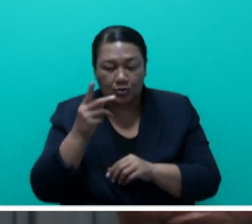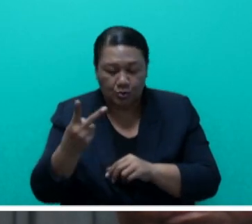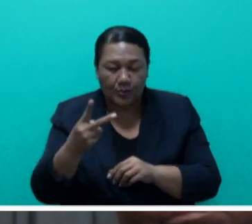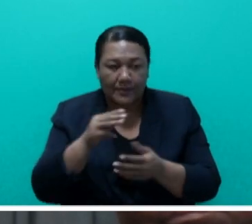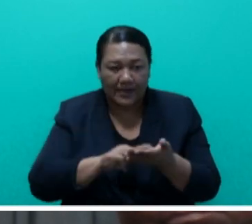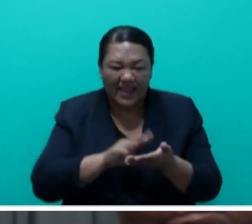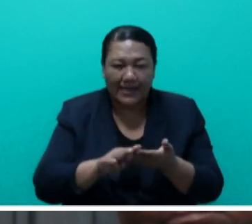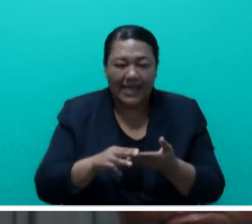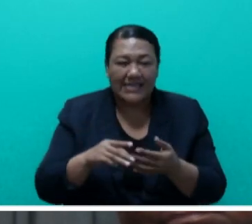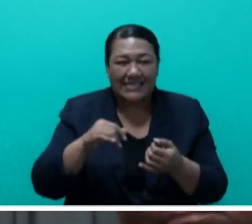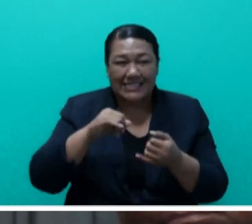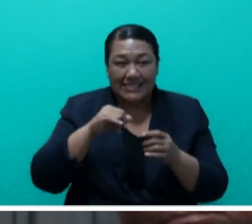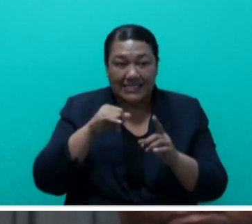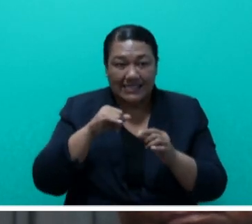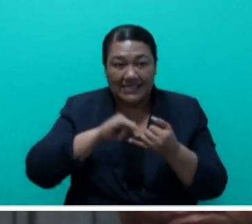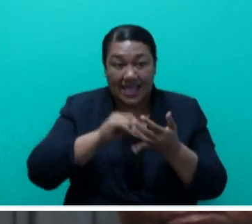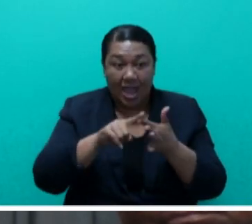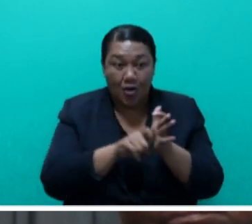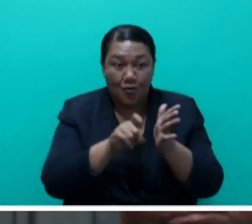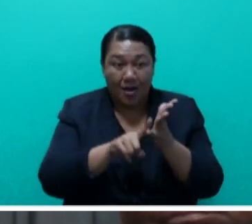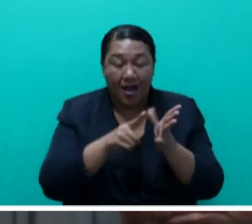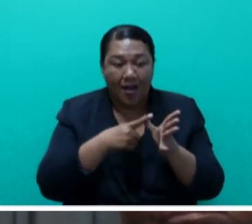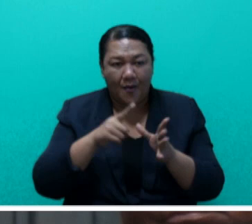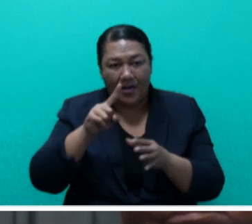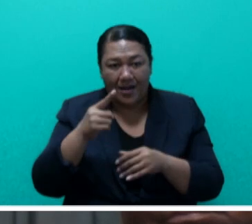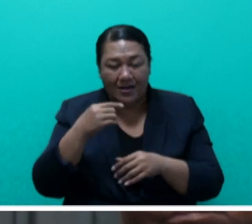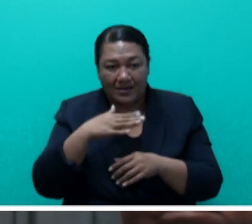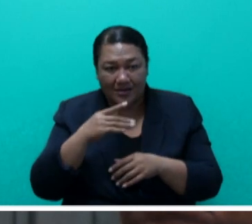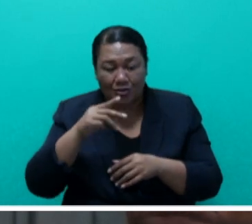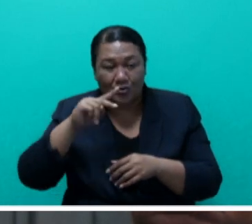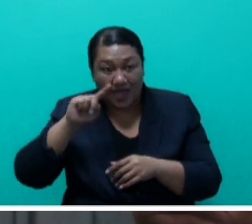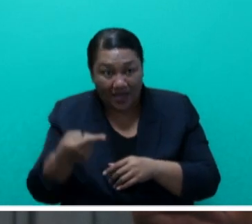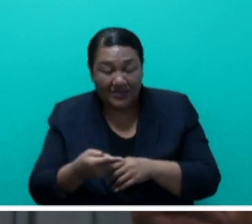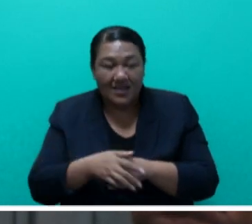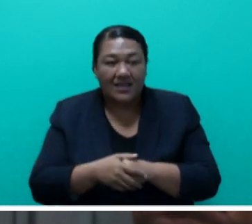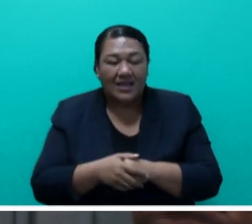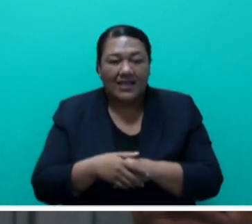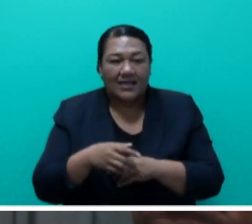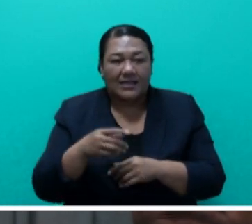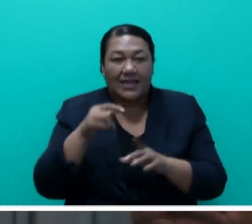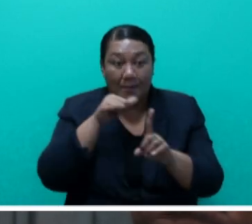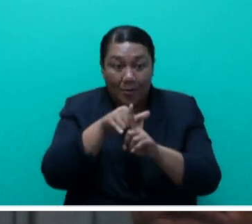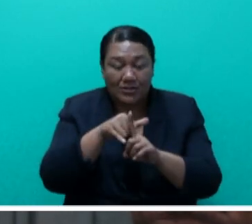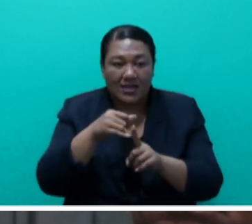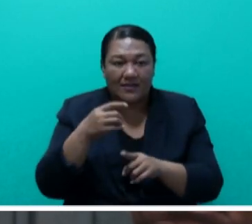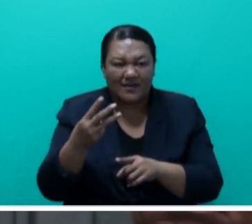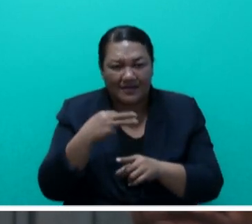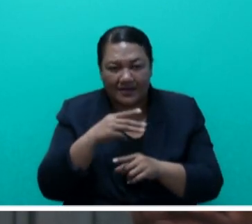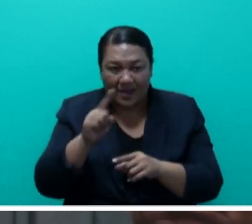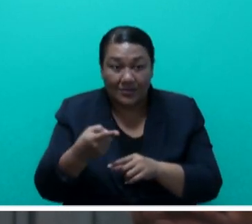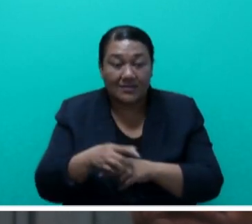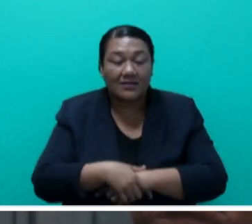with 127,000, Namosi with 73,000, Lomaiviti